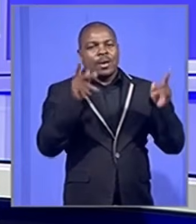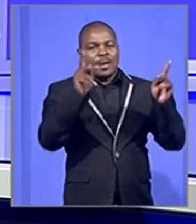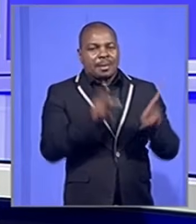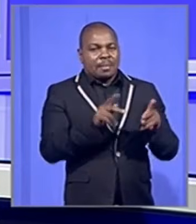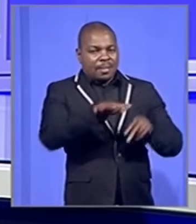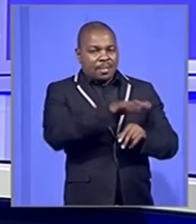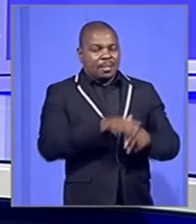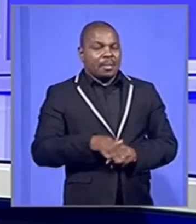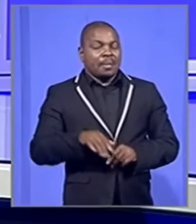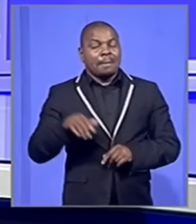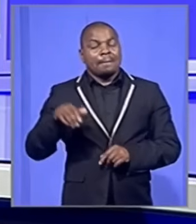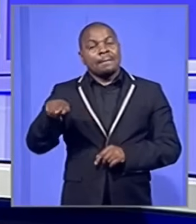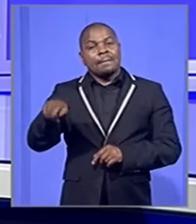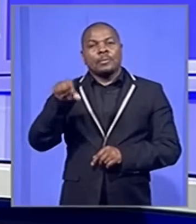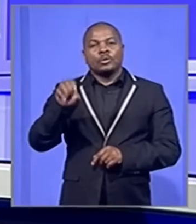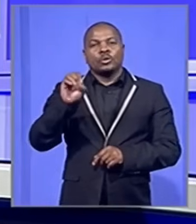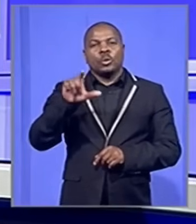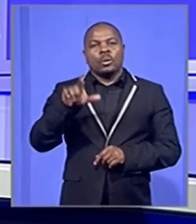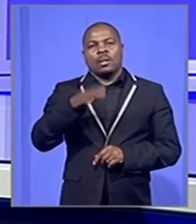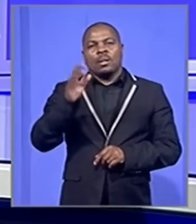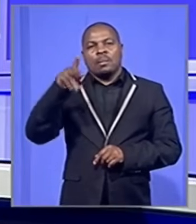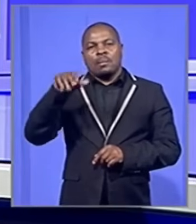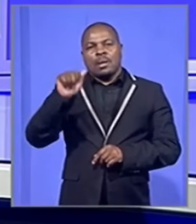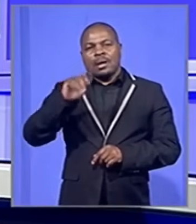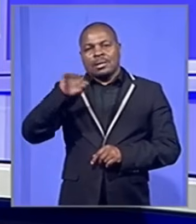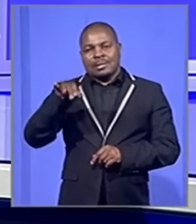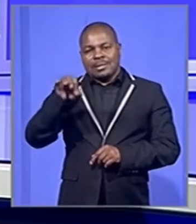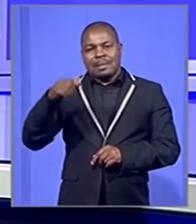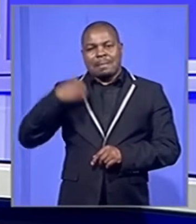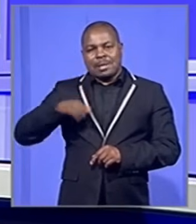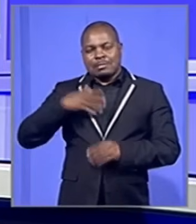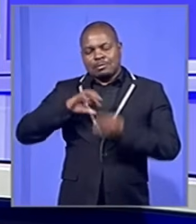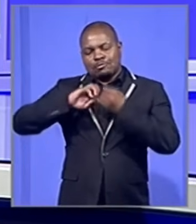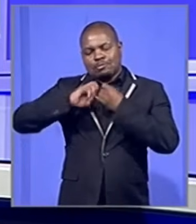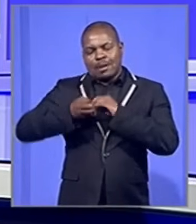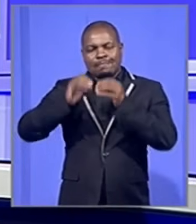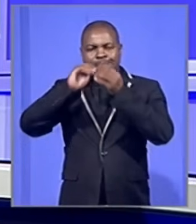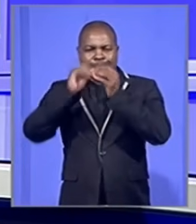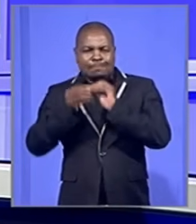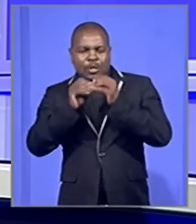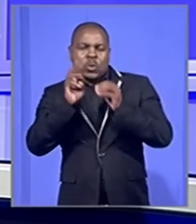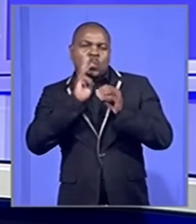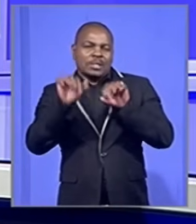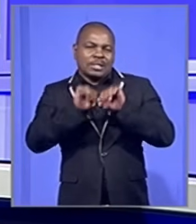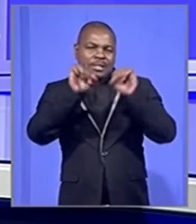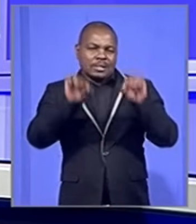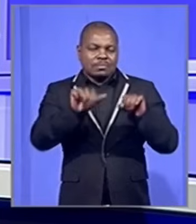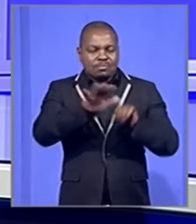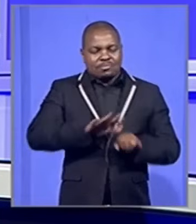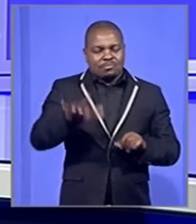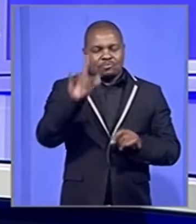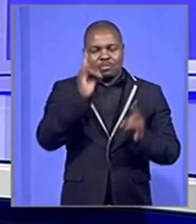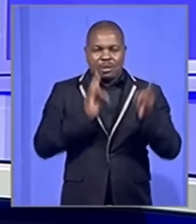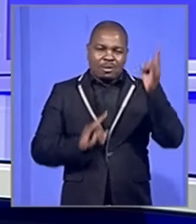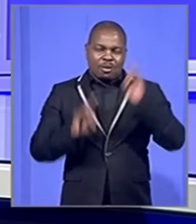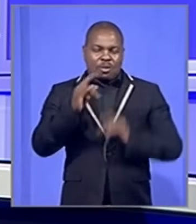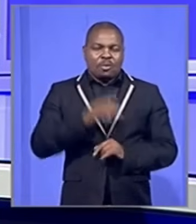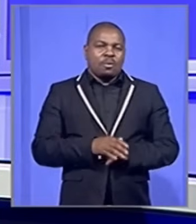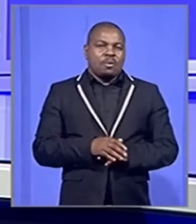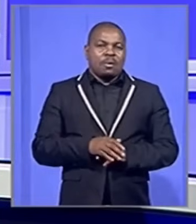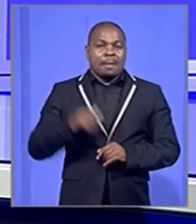ge masepala wa Solplaatje o sa katanela go tsošološa kabo ya metse ka botlalo go ralala le toropo. Lekgotla